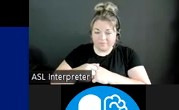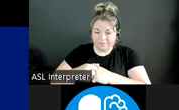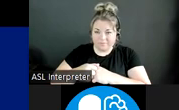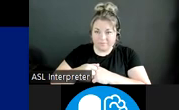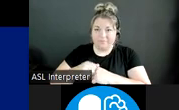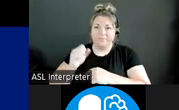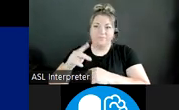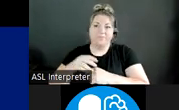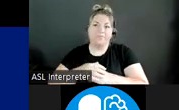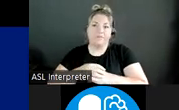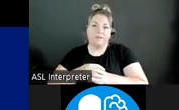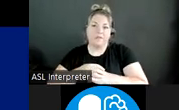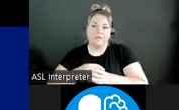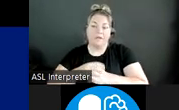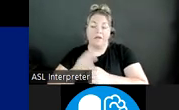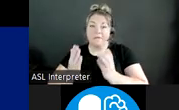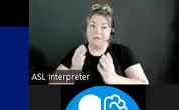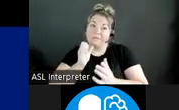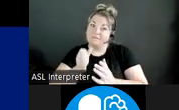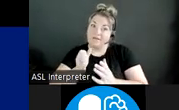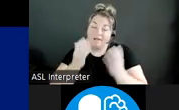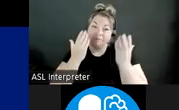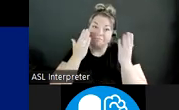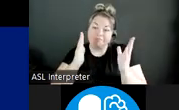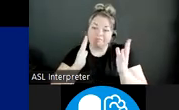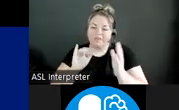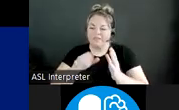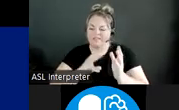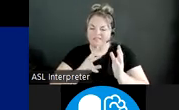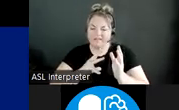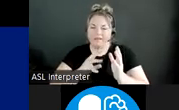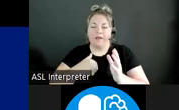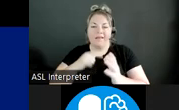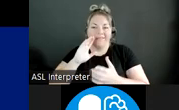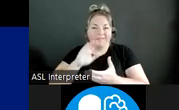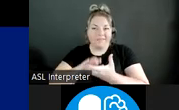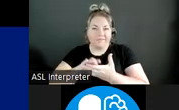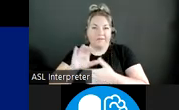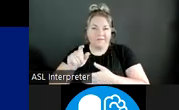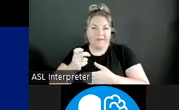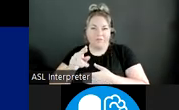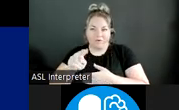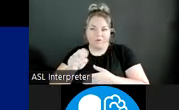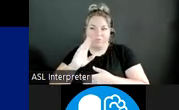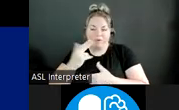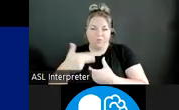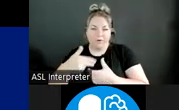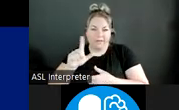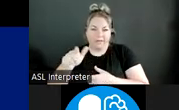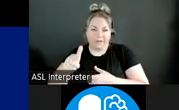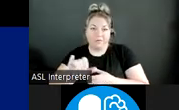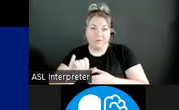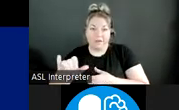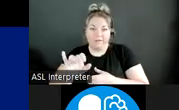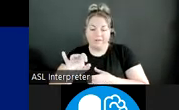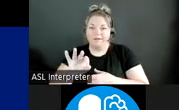Okay. It may not be, which is fine. I believe Catherine is planning on joining us a little bit later if she's not